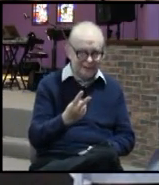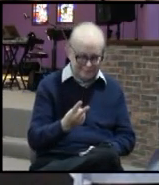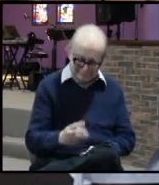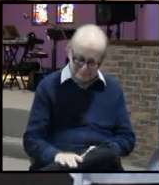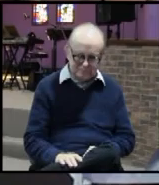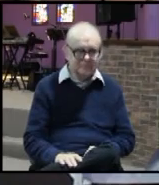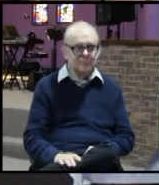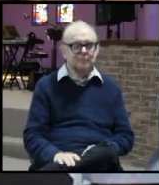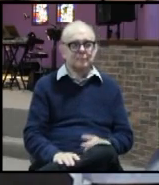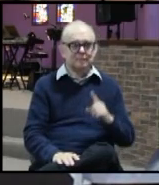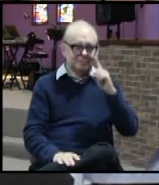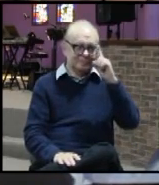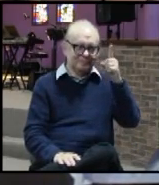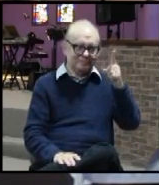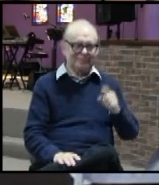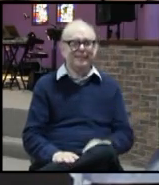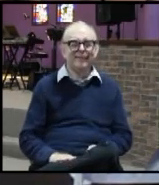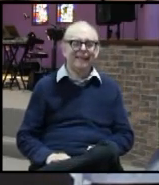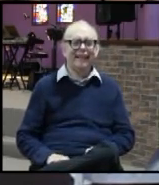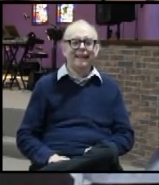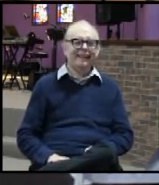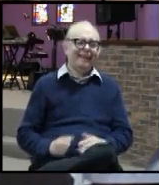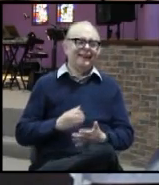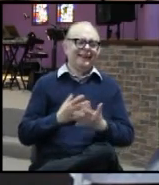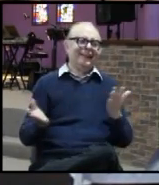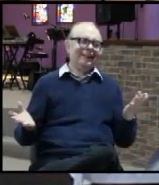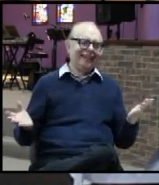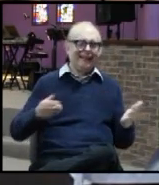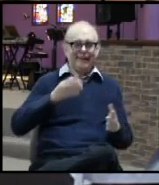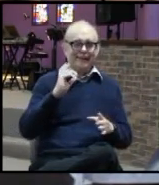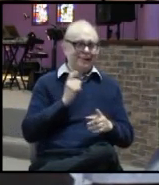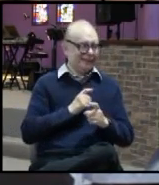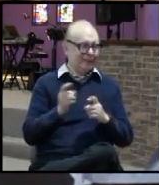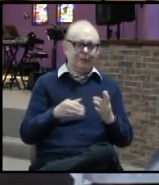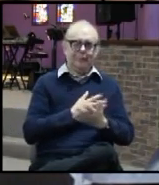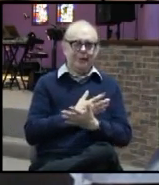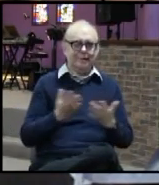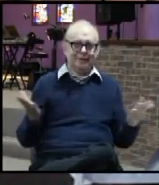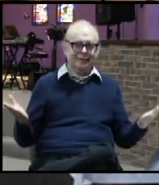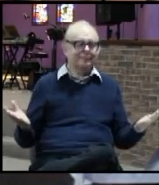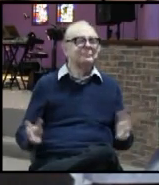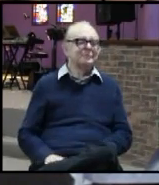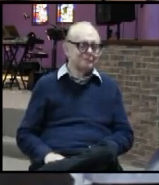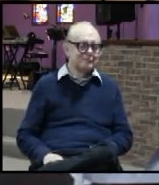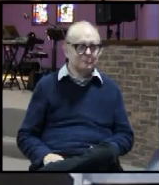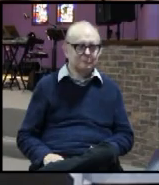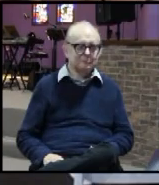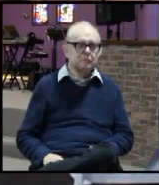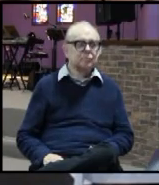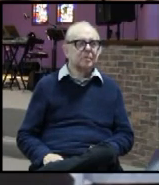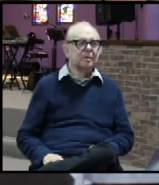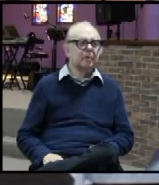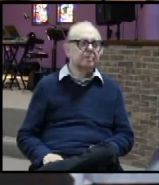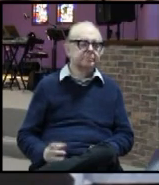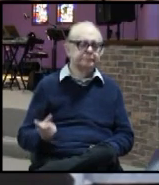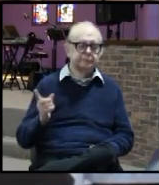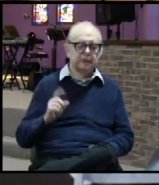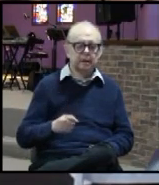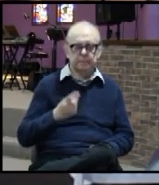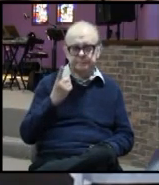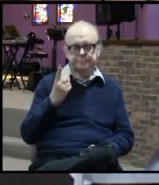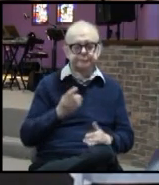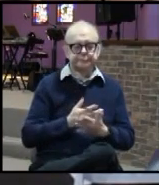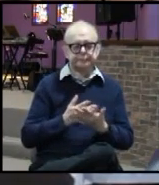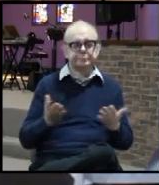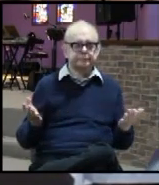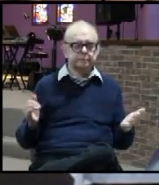gentlemen, that you have no clue. But you know something? God's got it. He's got it covered. Okay? And we need to understand some